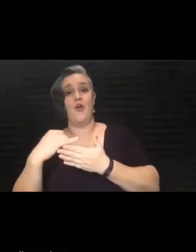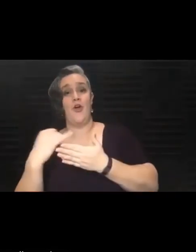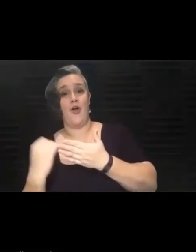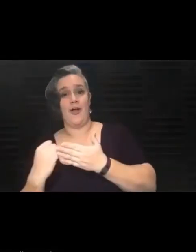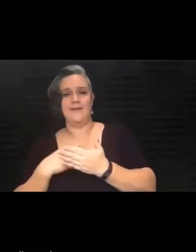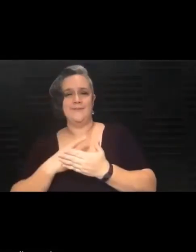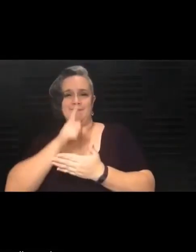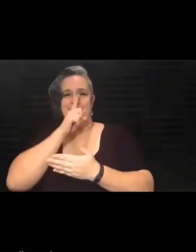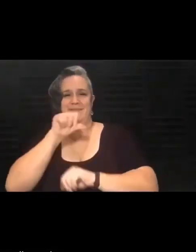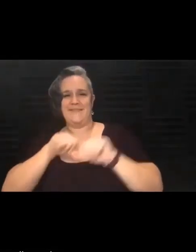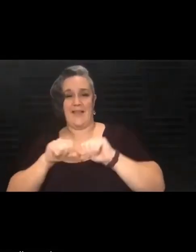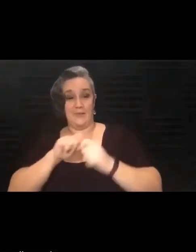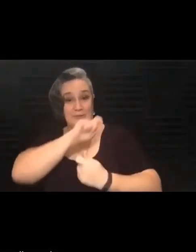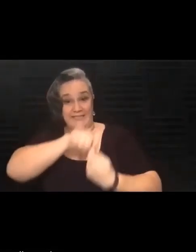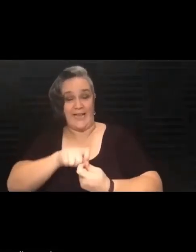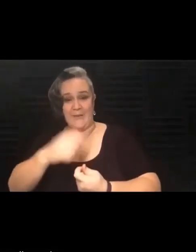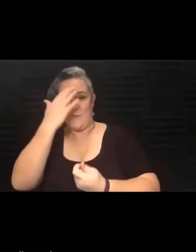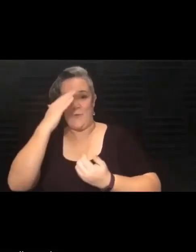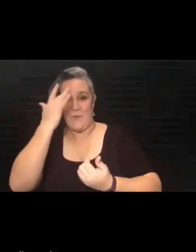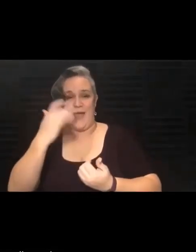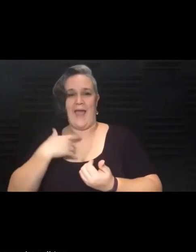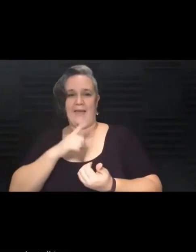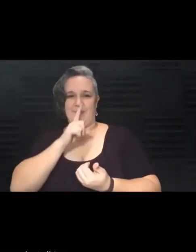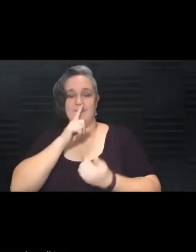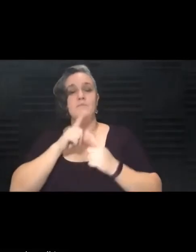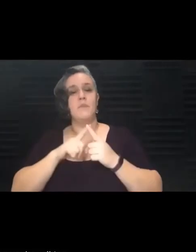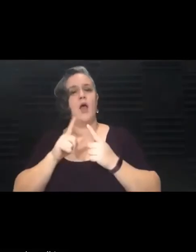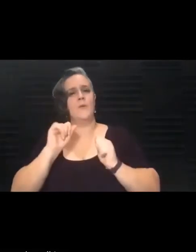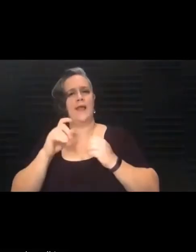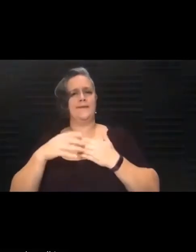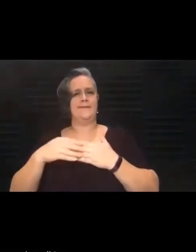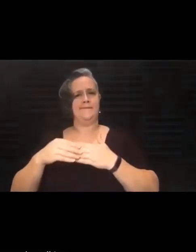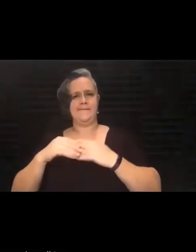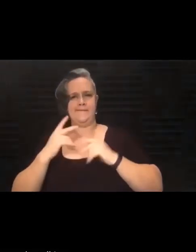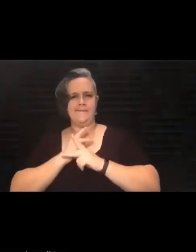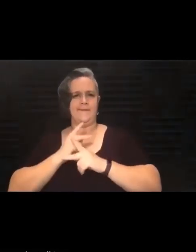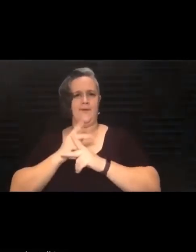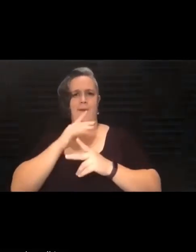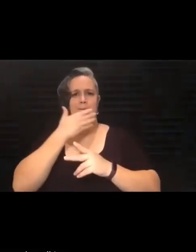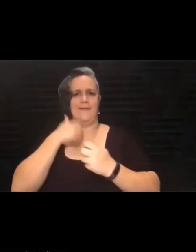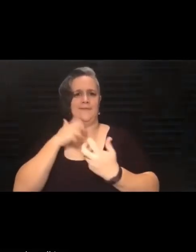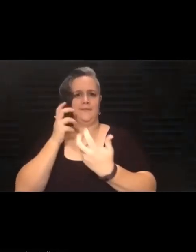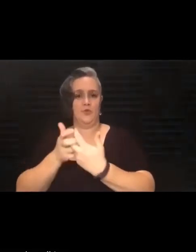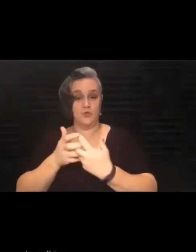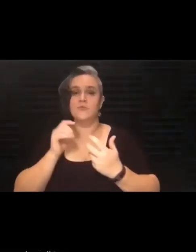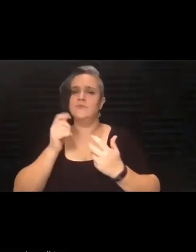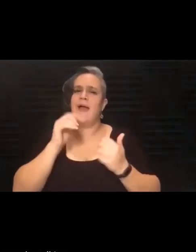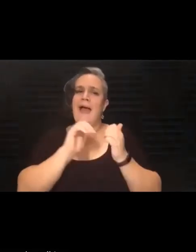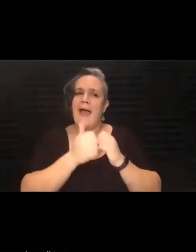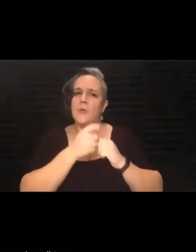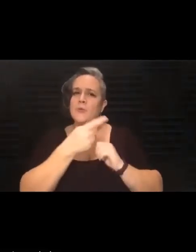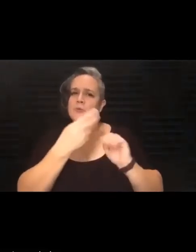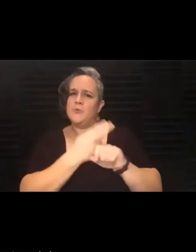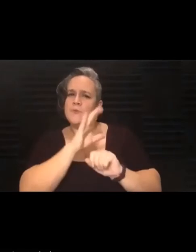really need to start with your reason for using the image. Is it an example of something you're talking about? Is this image providing